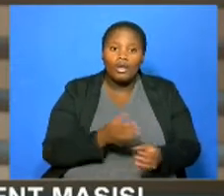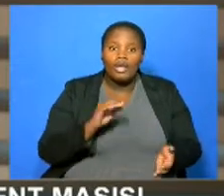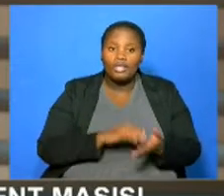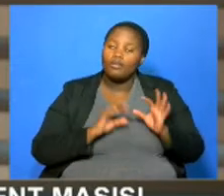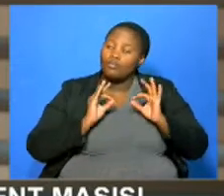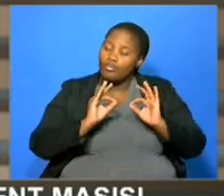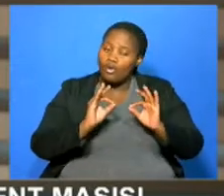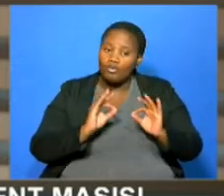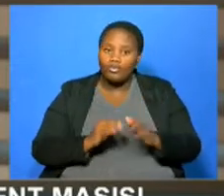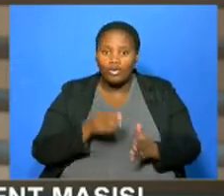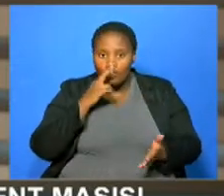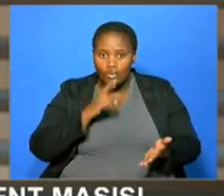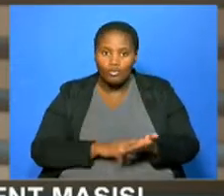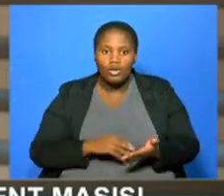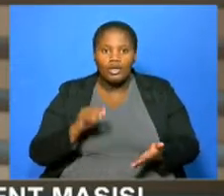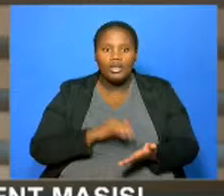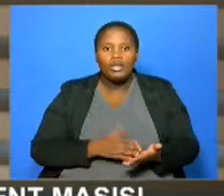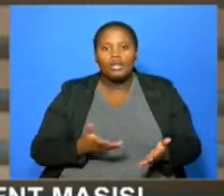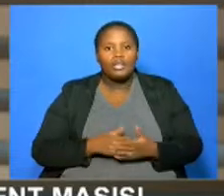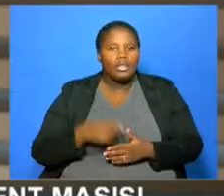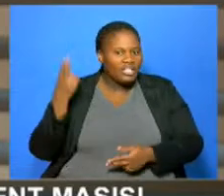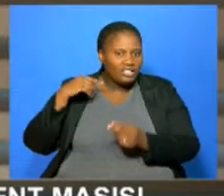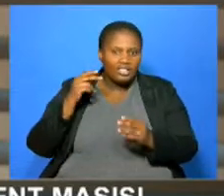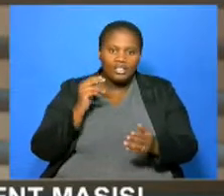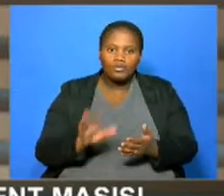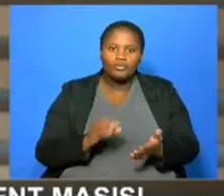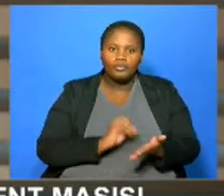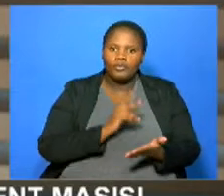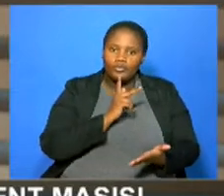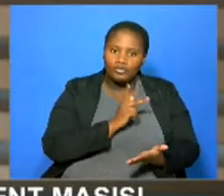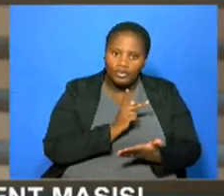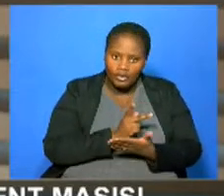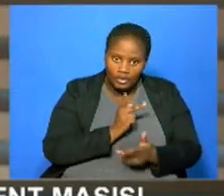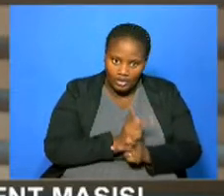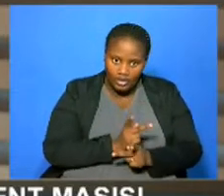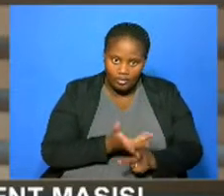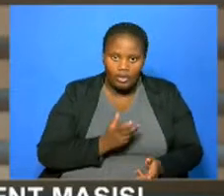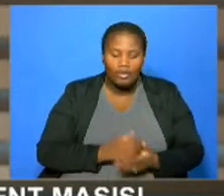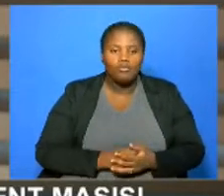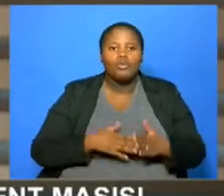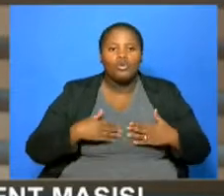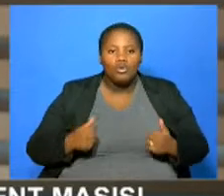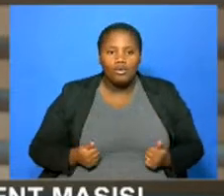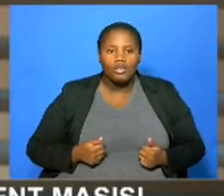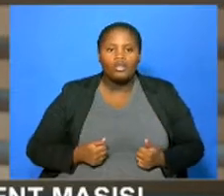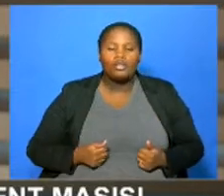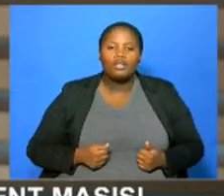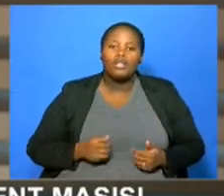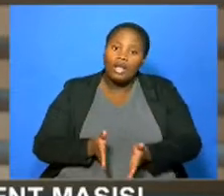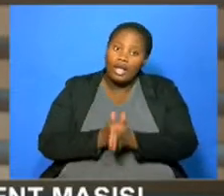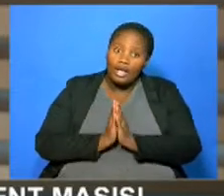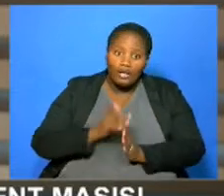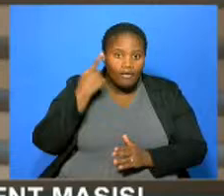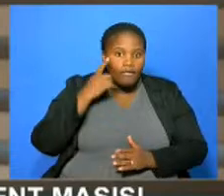track record we manifest. And so I invite you to be comfortable